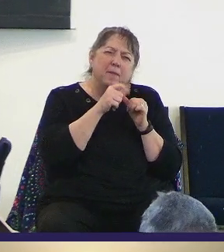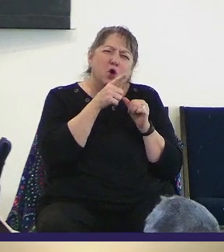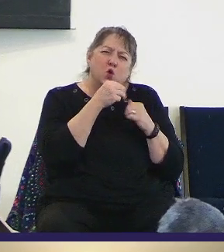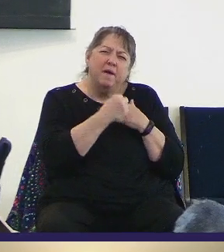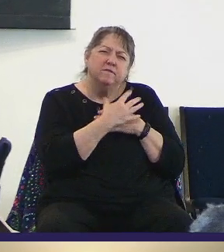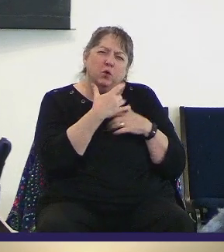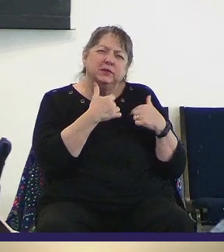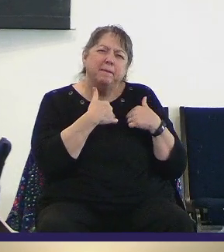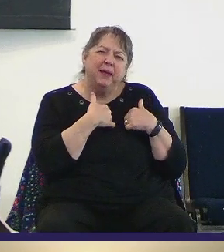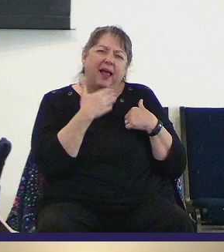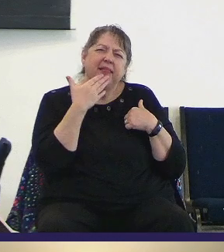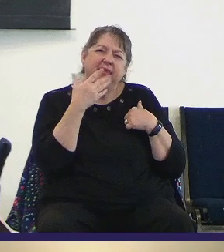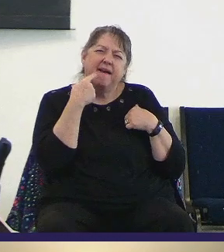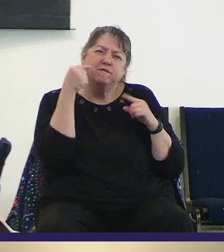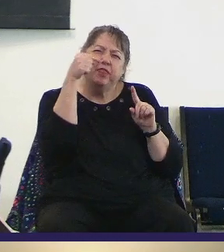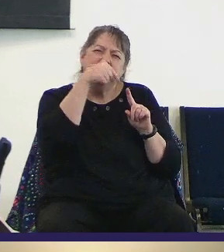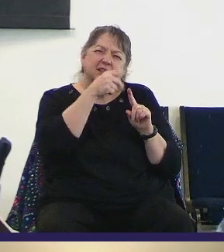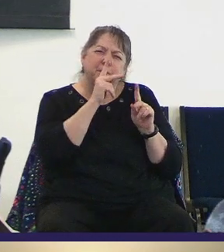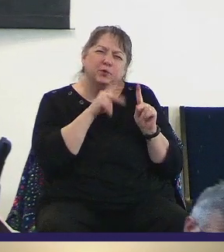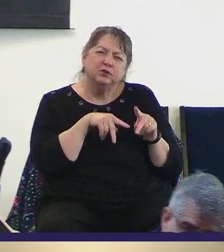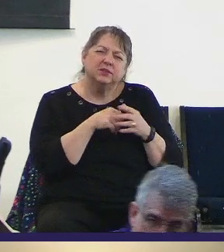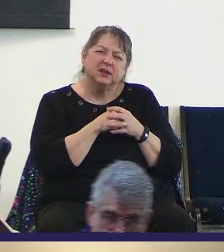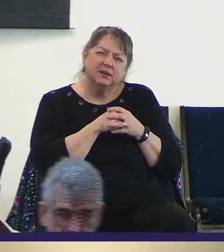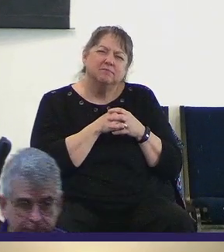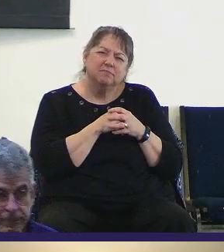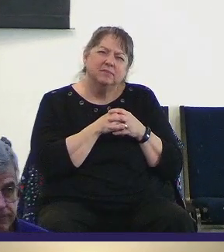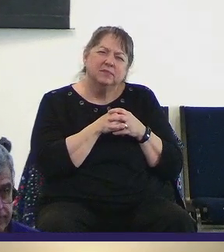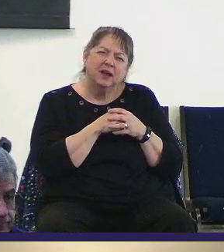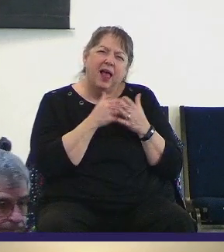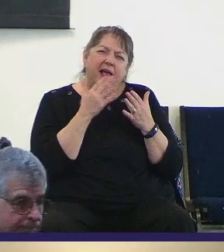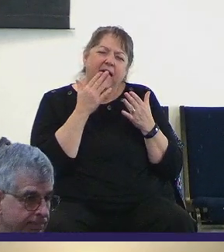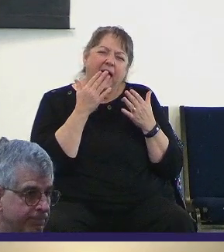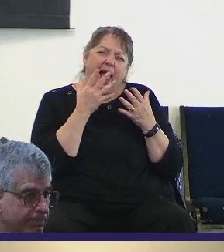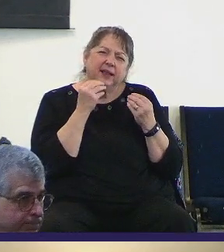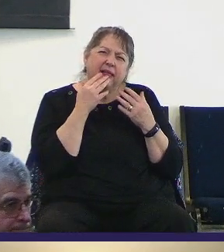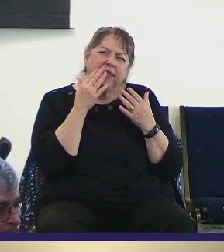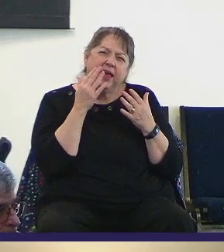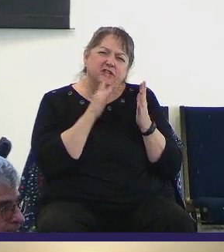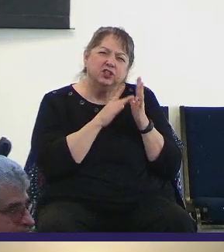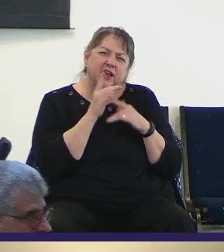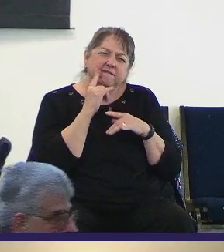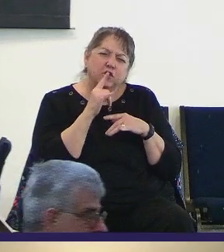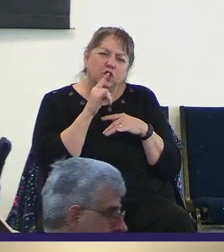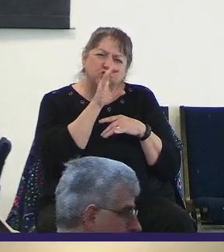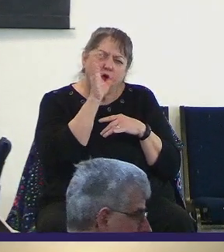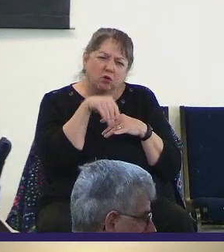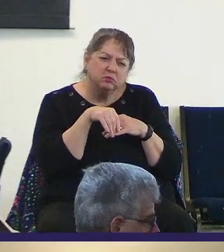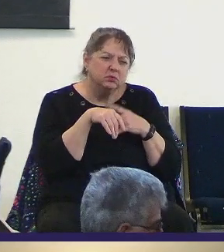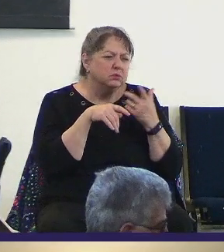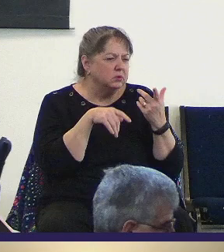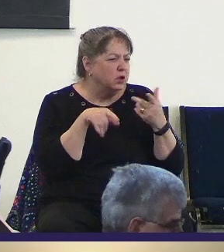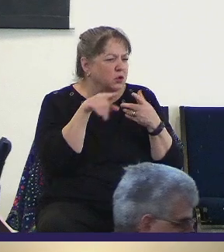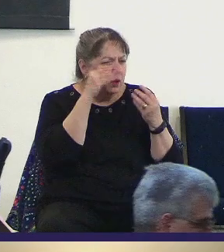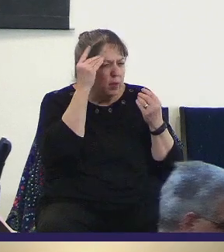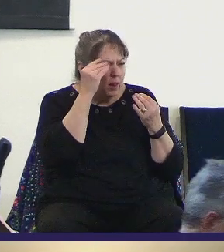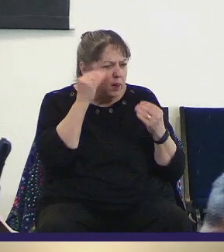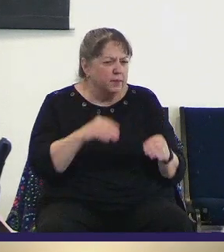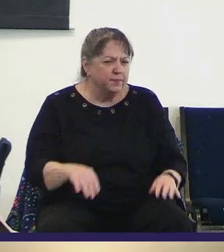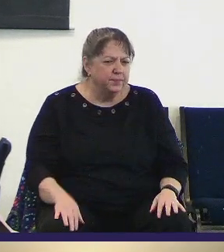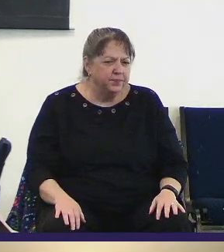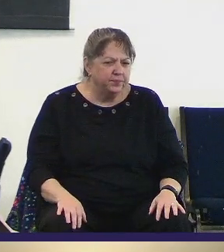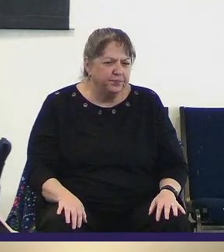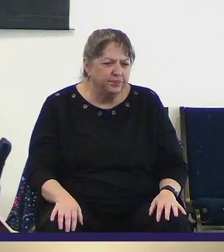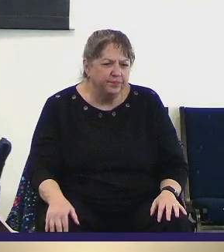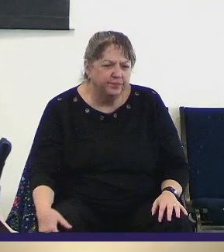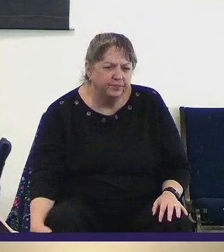But just bring your heart to God. Thank Him for the cross. Thank Him for the blood of Jesus. If you're here today and you're not a follower of Jesus, you've never